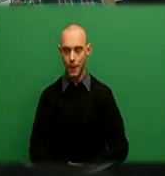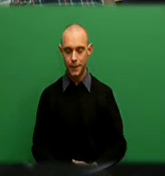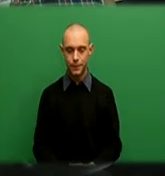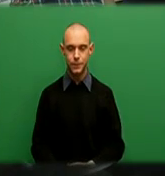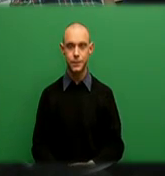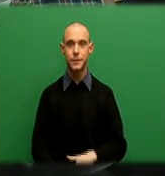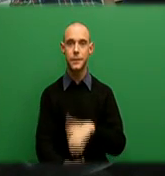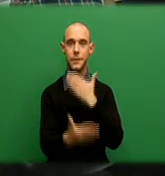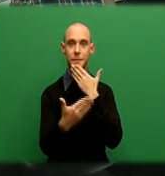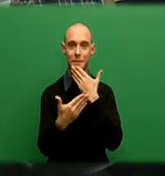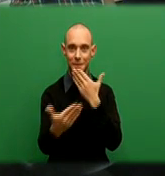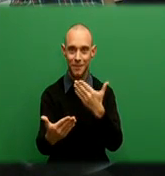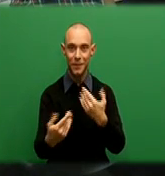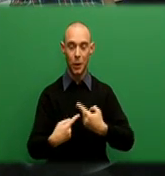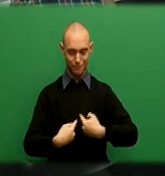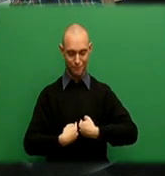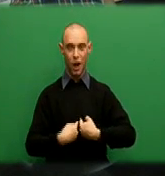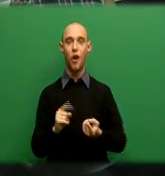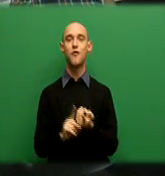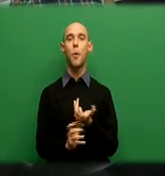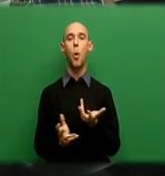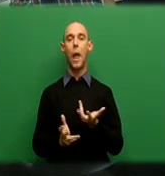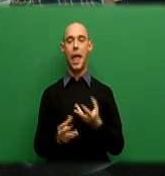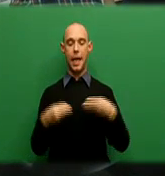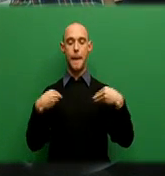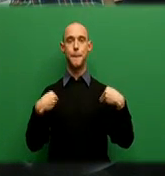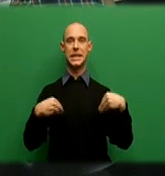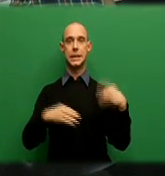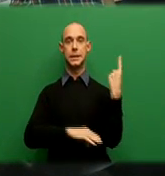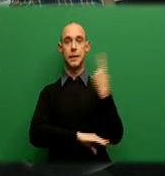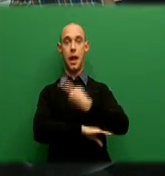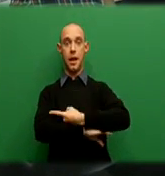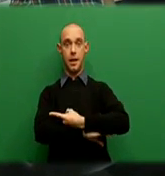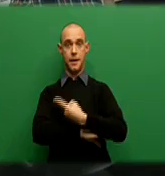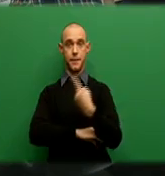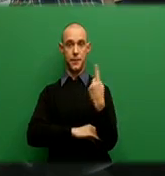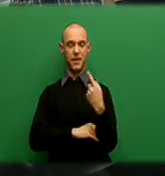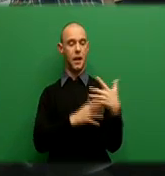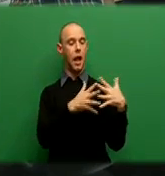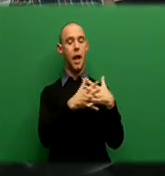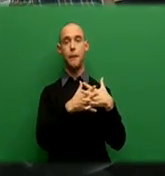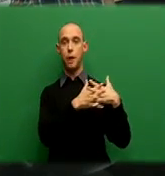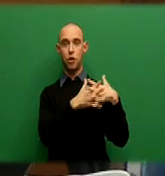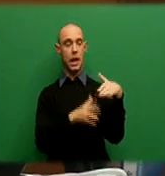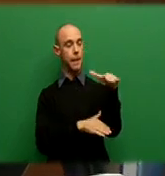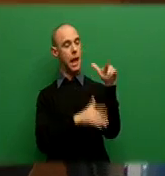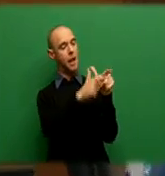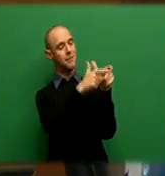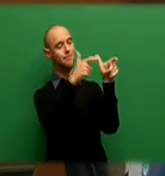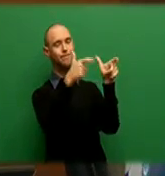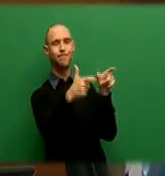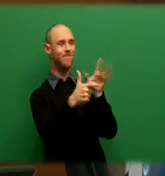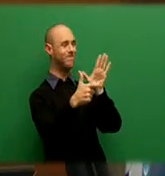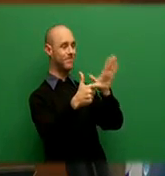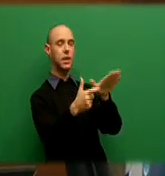Thanks. Nzakis again from the Business Day. The Fed yesterday sort of gave markets guidance in